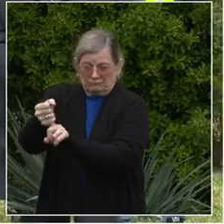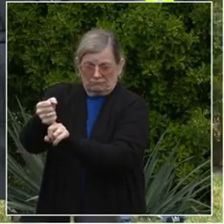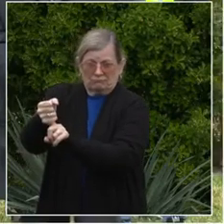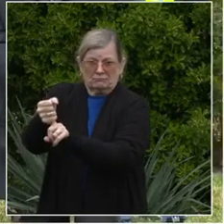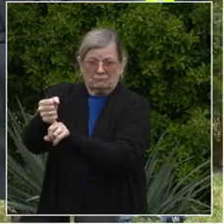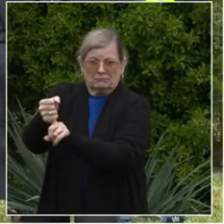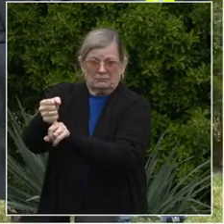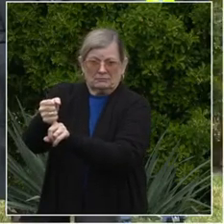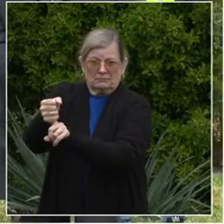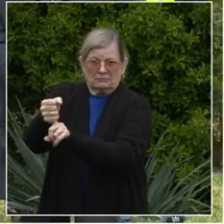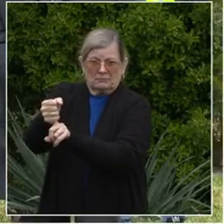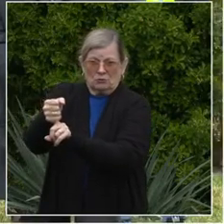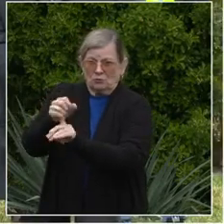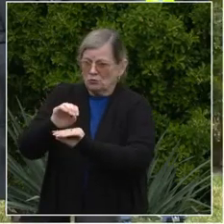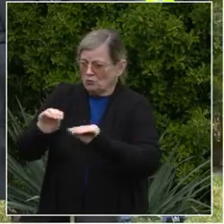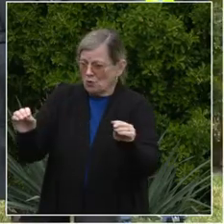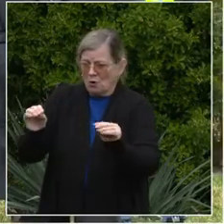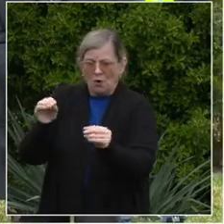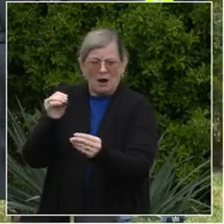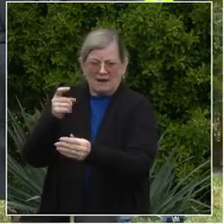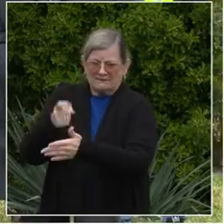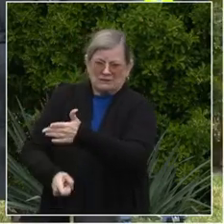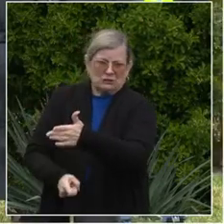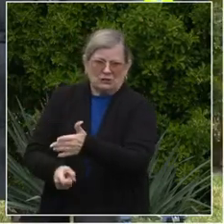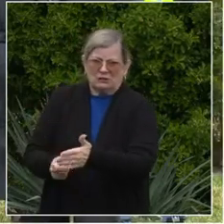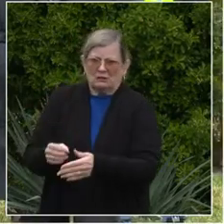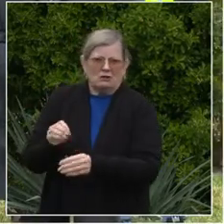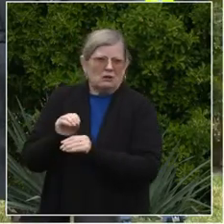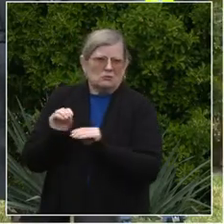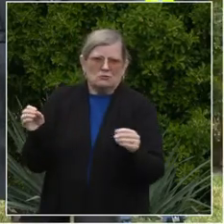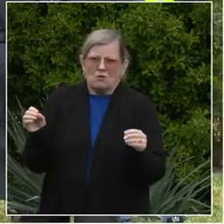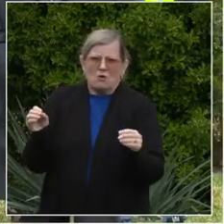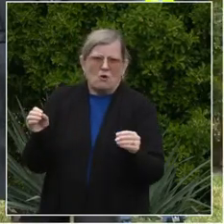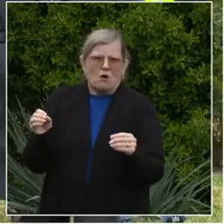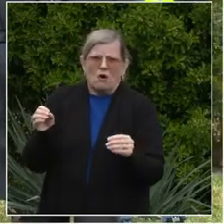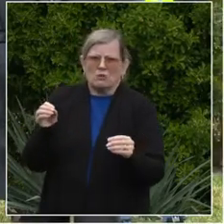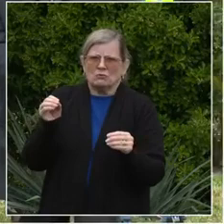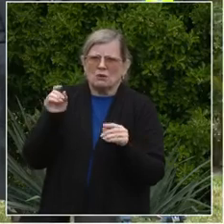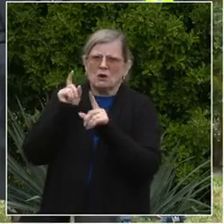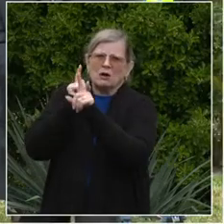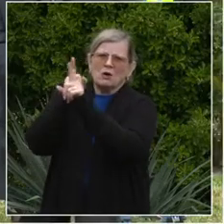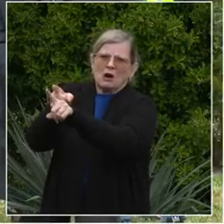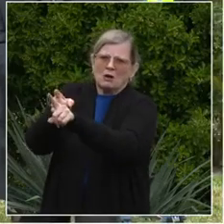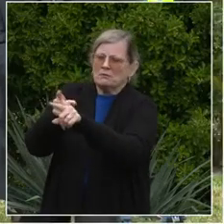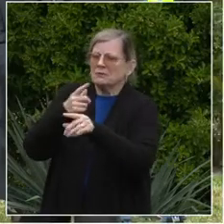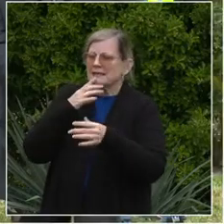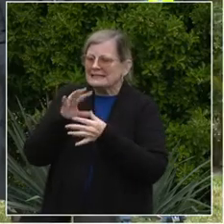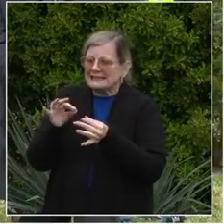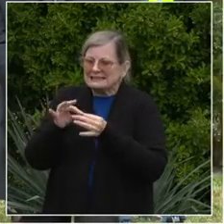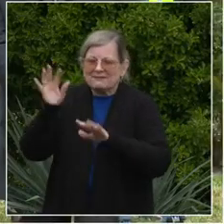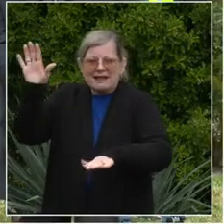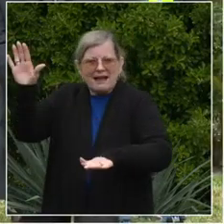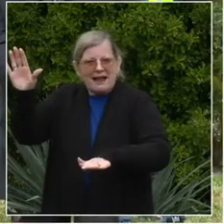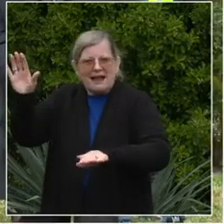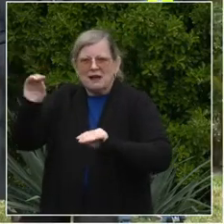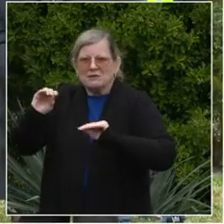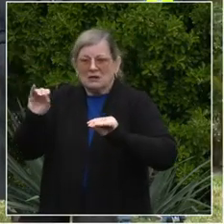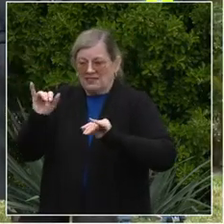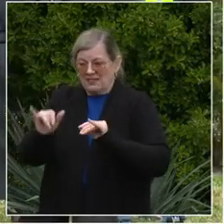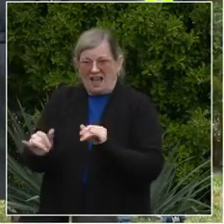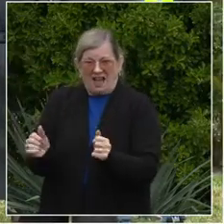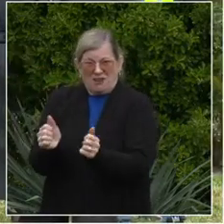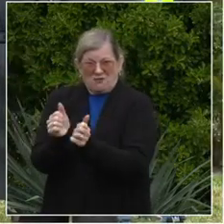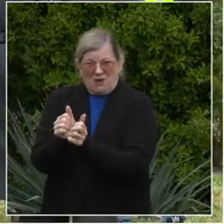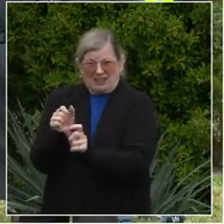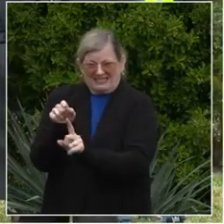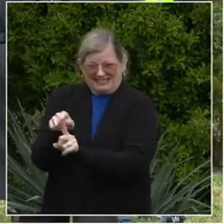no conviction needed, no coming to testify needed, that arrest, a person is eligible for up